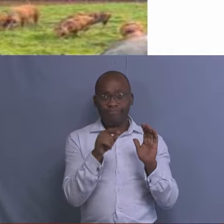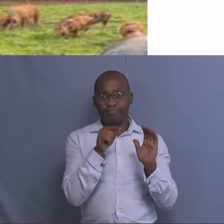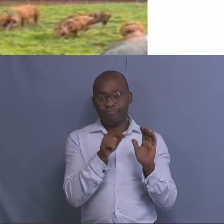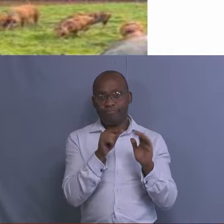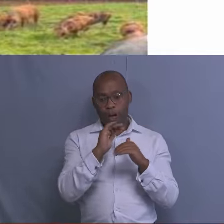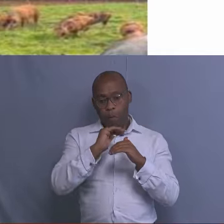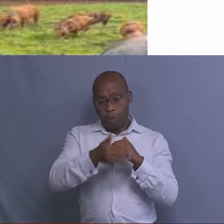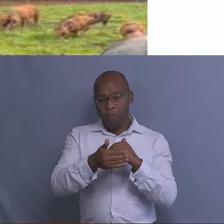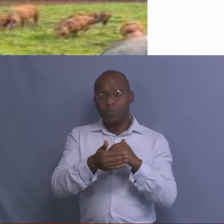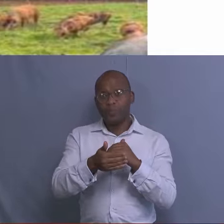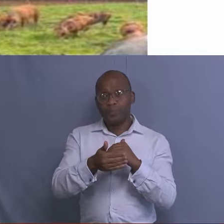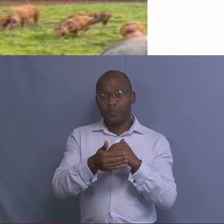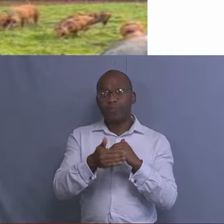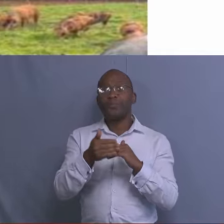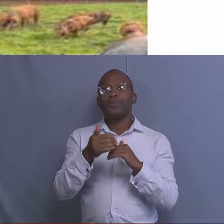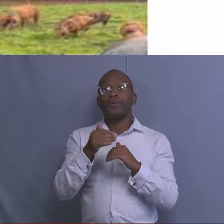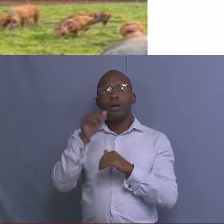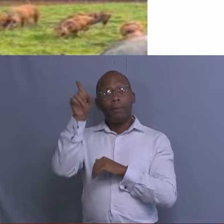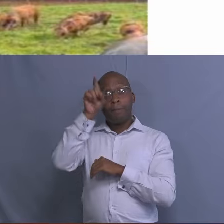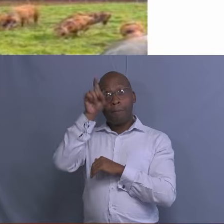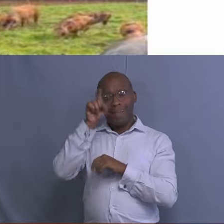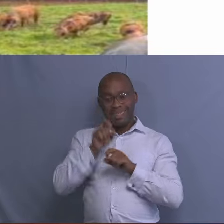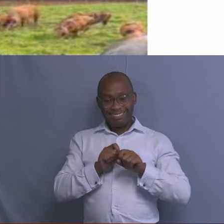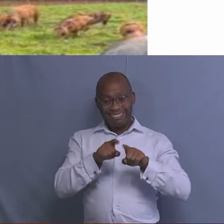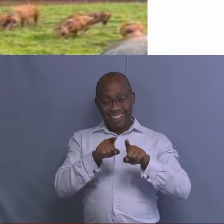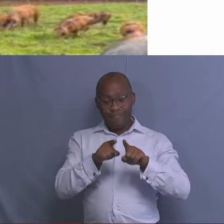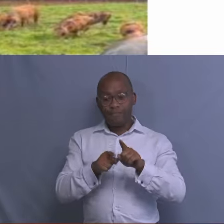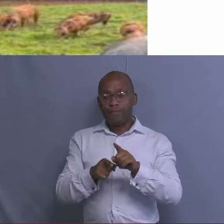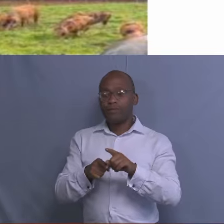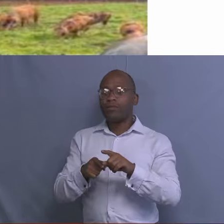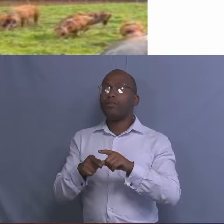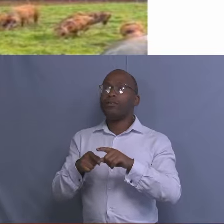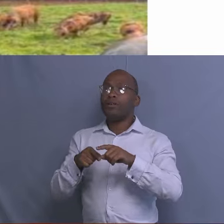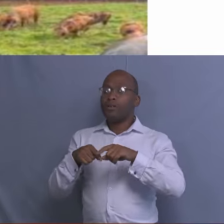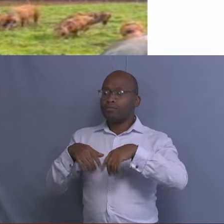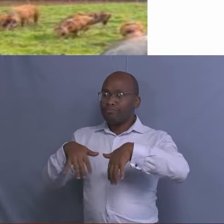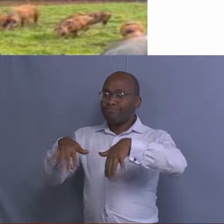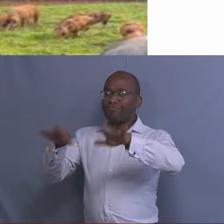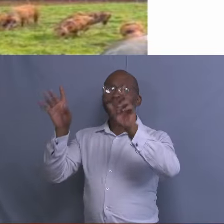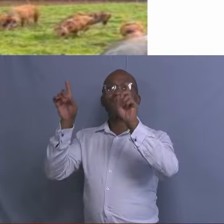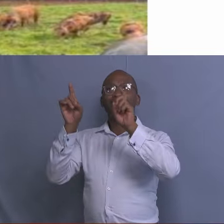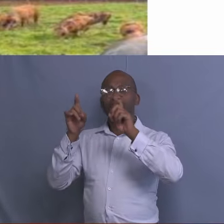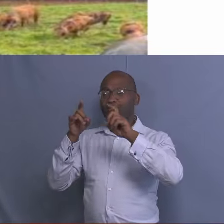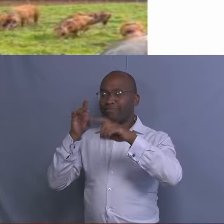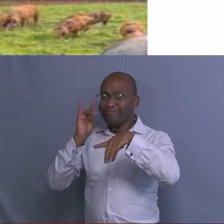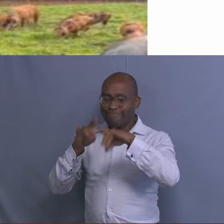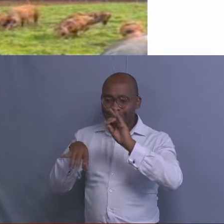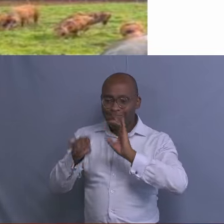there is free-range system in chickens. Then there is